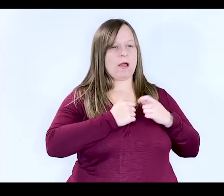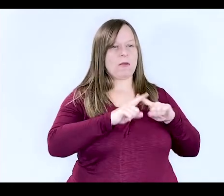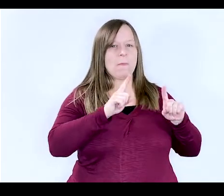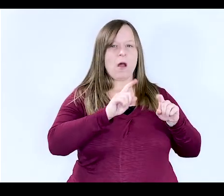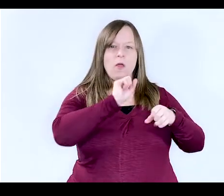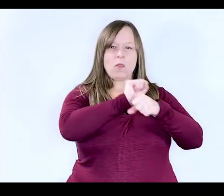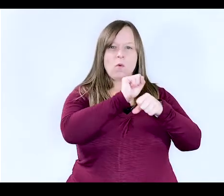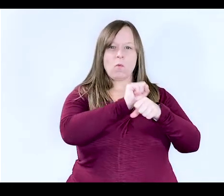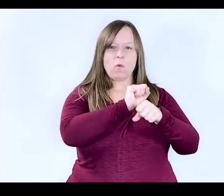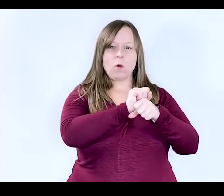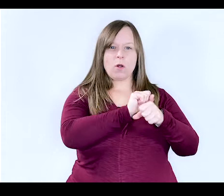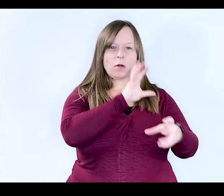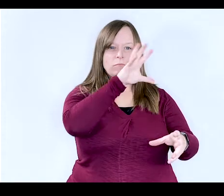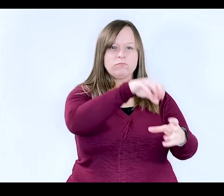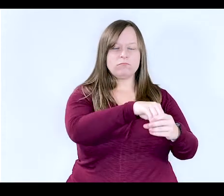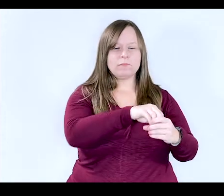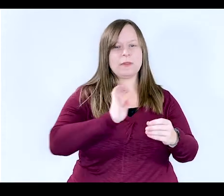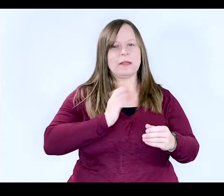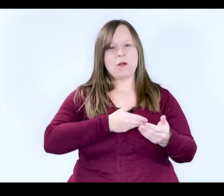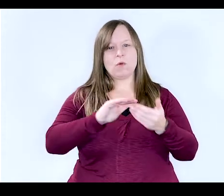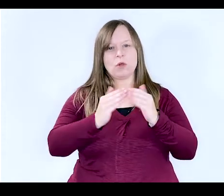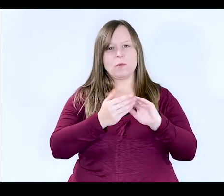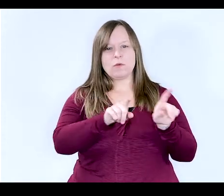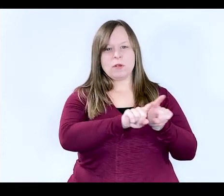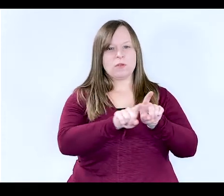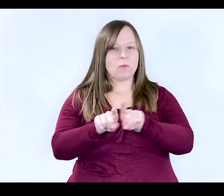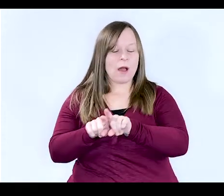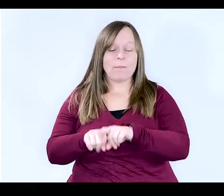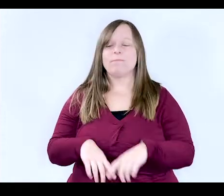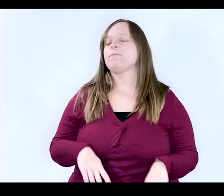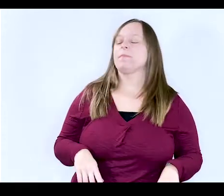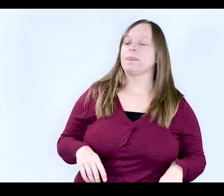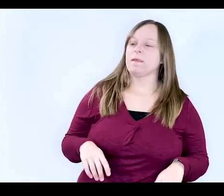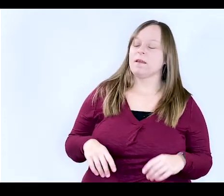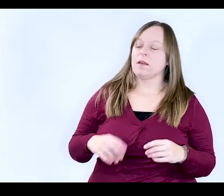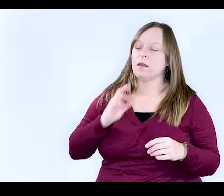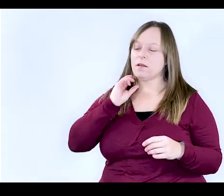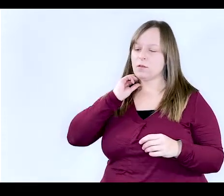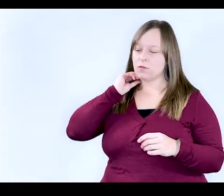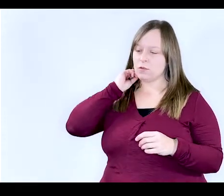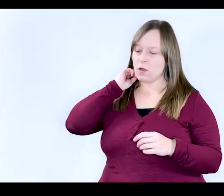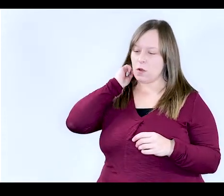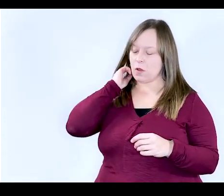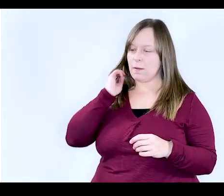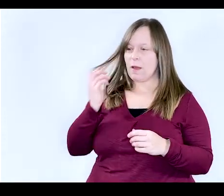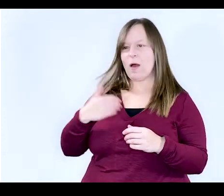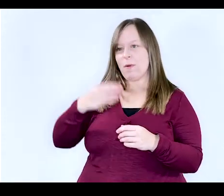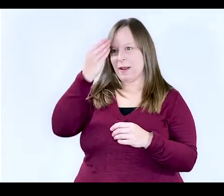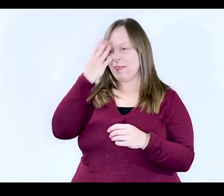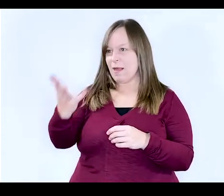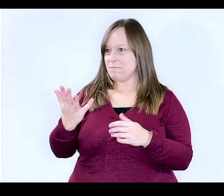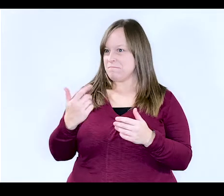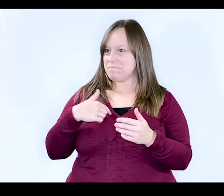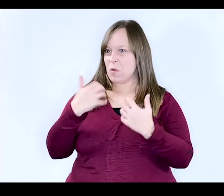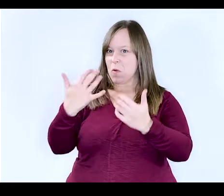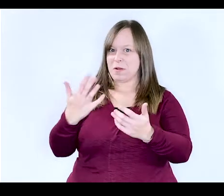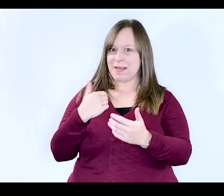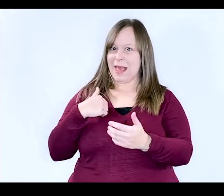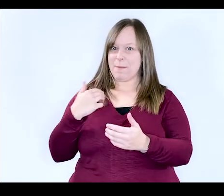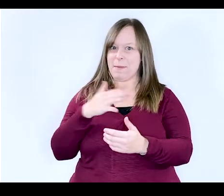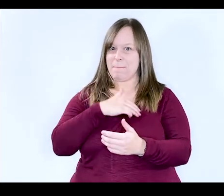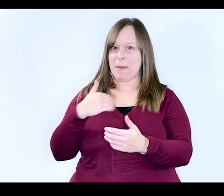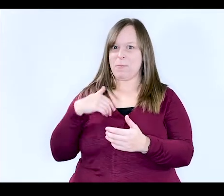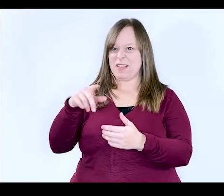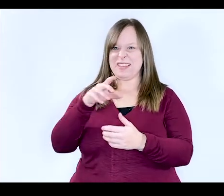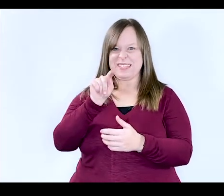lives, but in the work that we do and in our communities. And so I want to let our audience members know that I'm also a